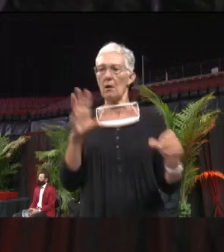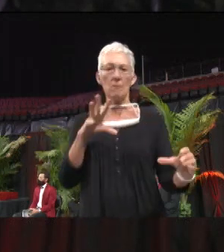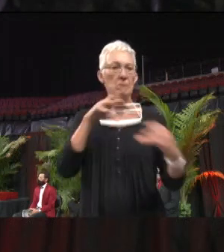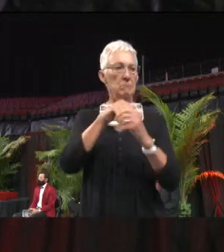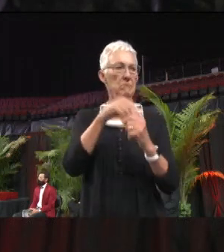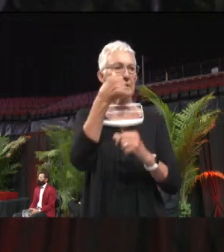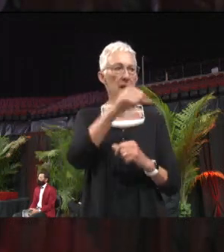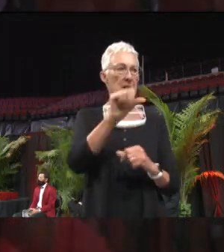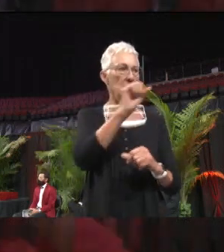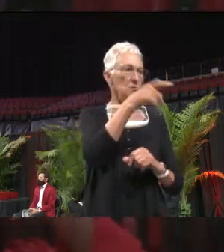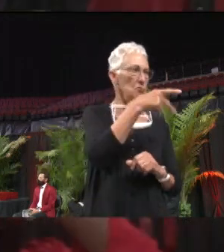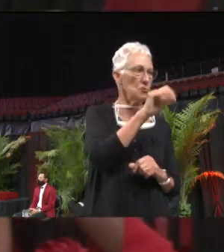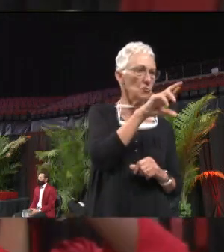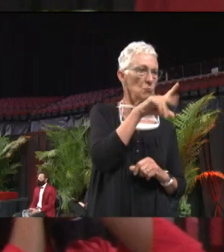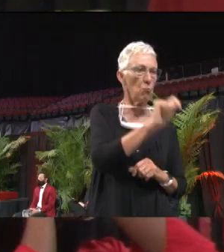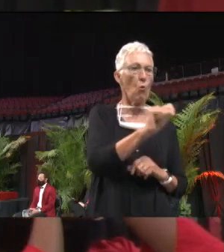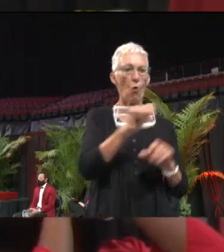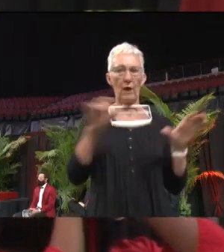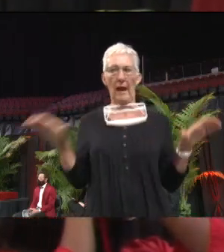without judgment.